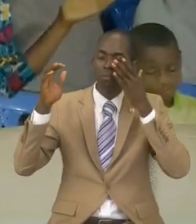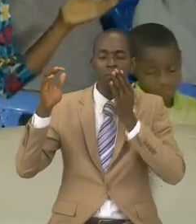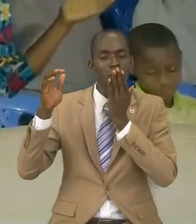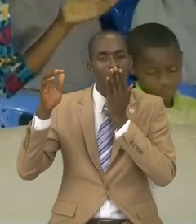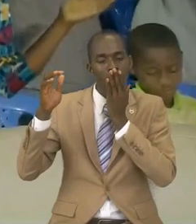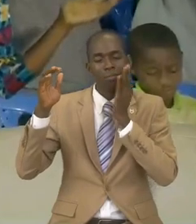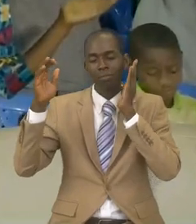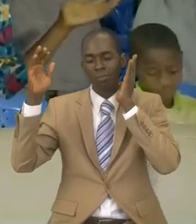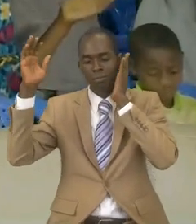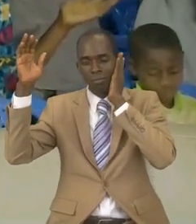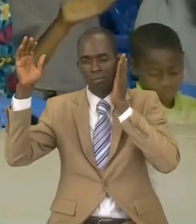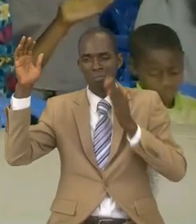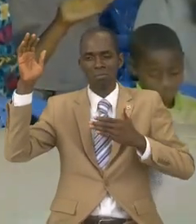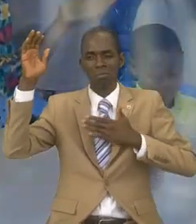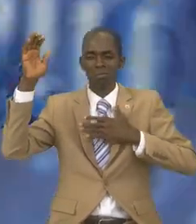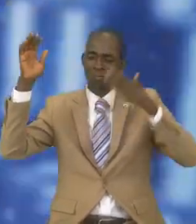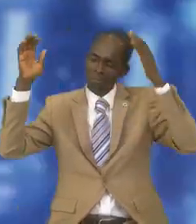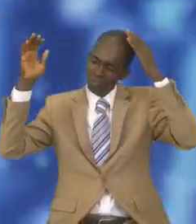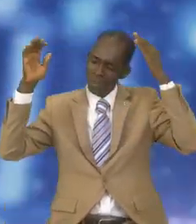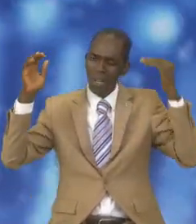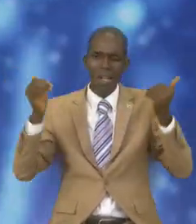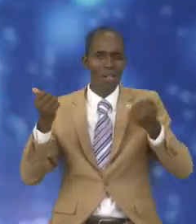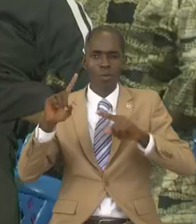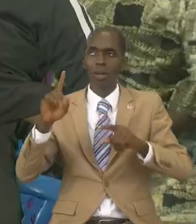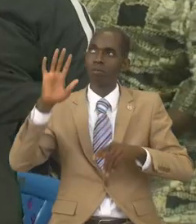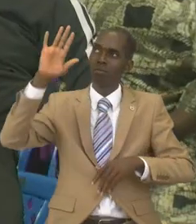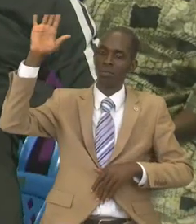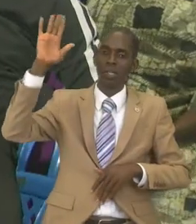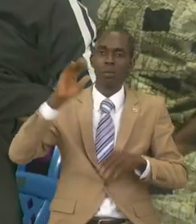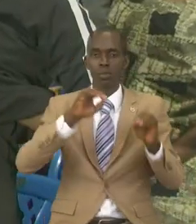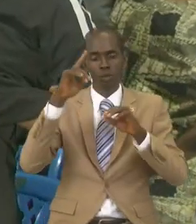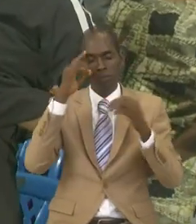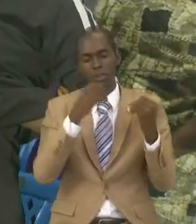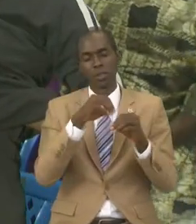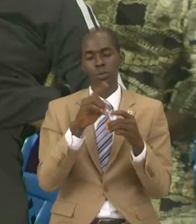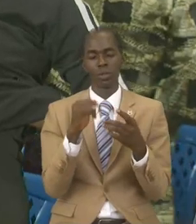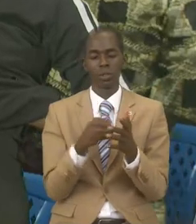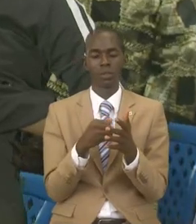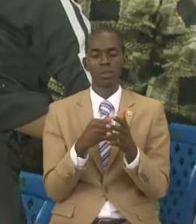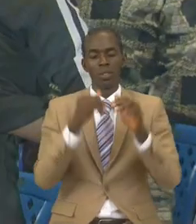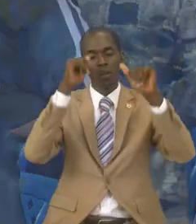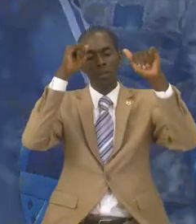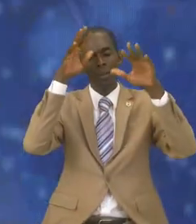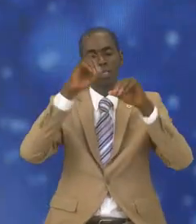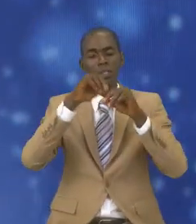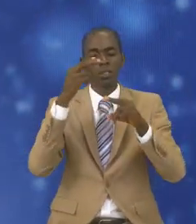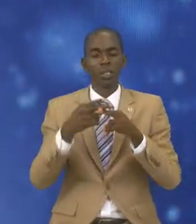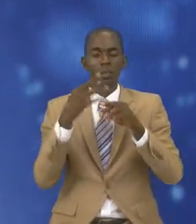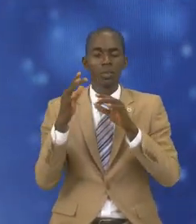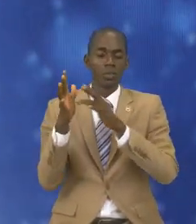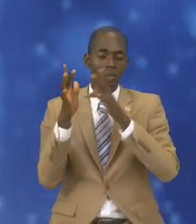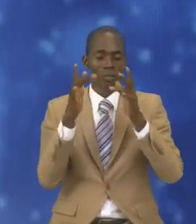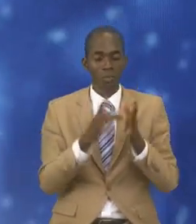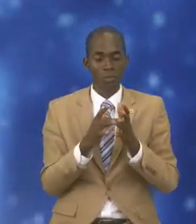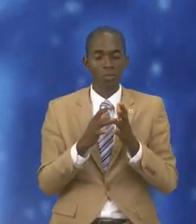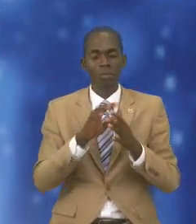faith, your confidence, your trust rest right now. Father, in the mighty name of Jesus,